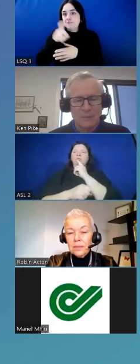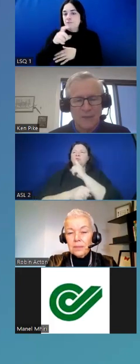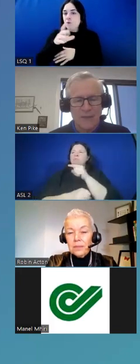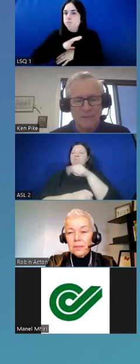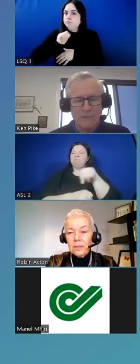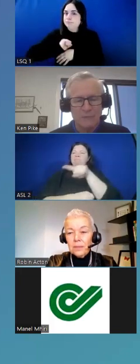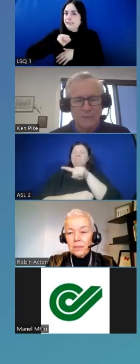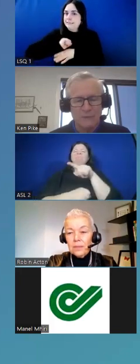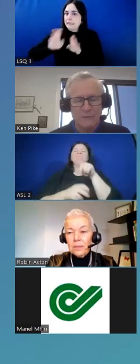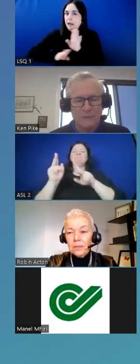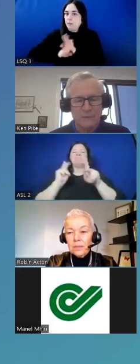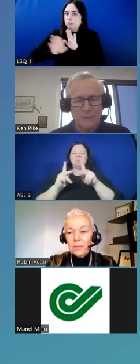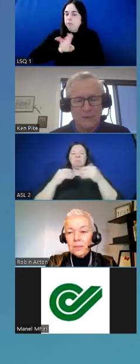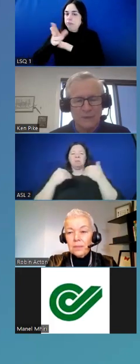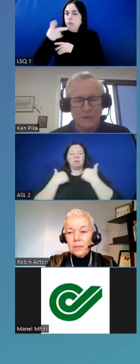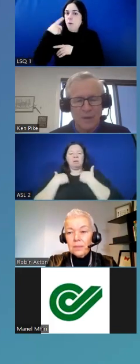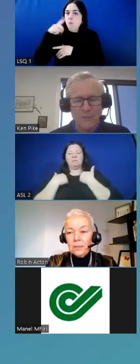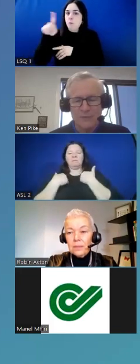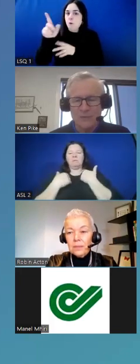people have